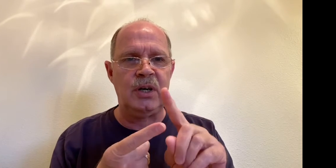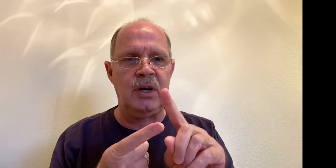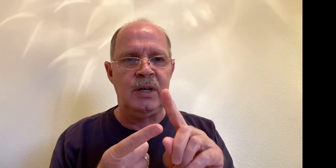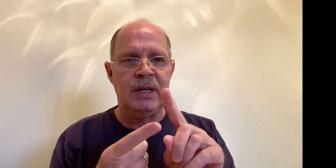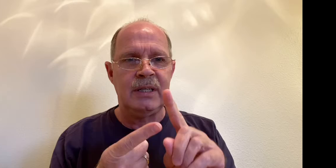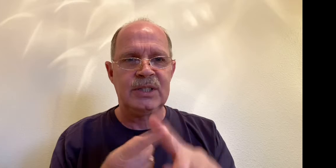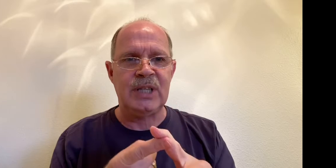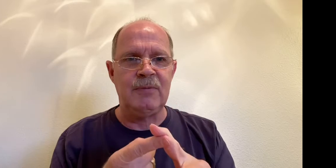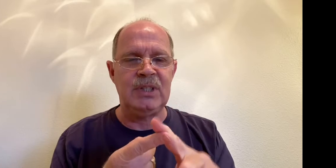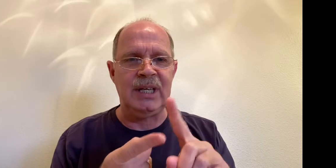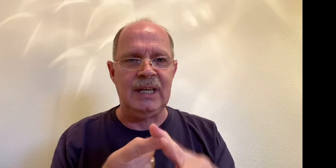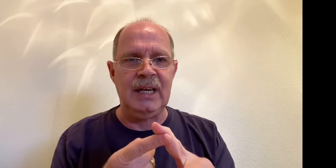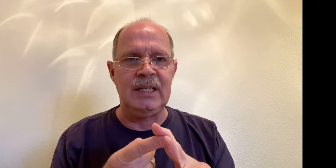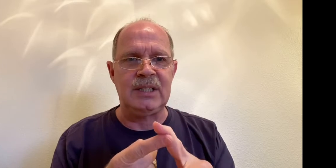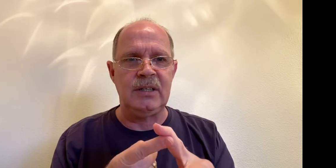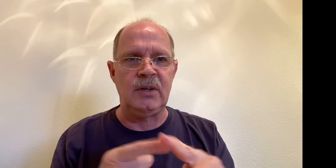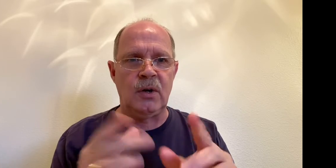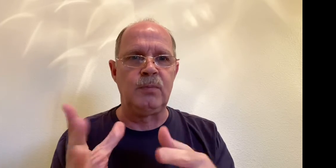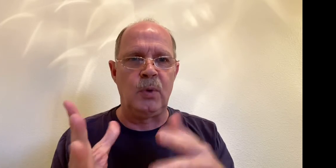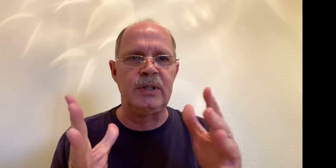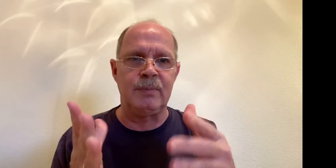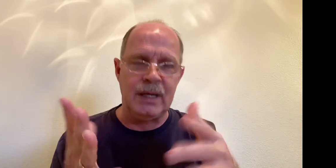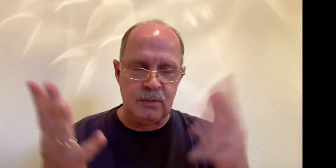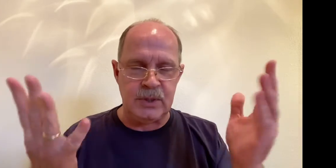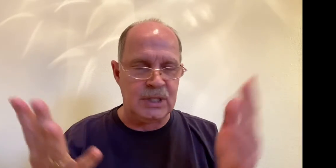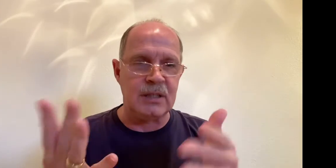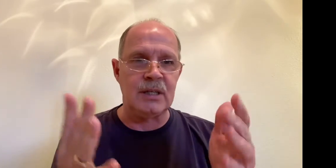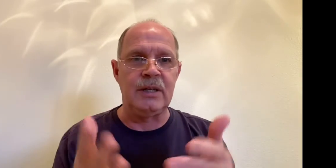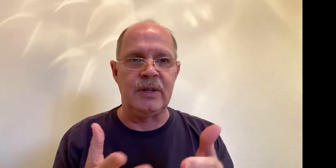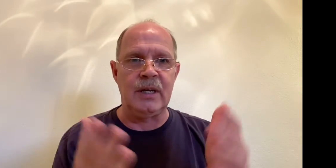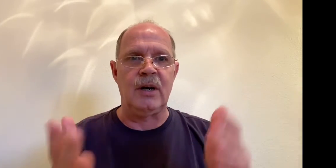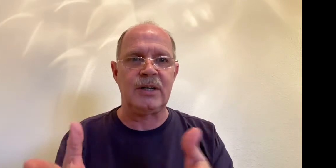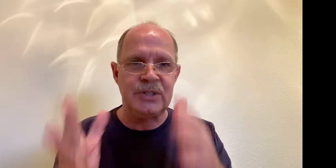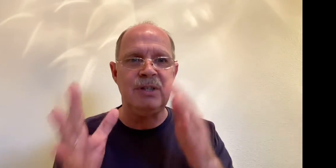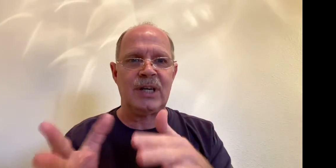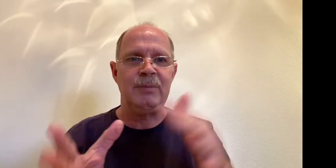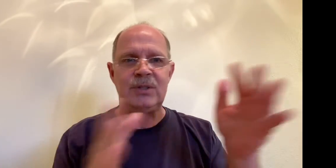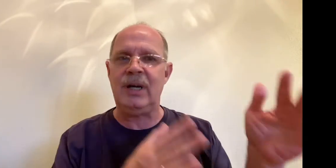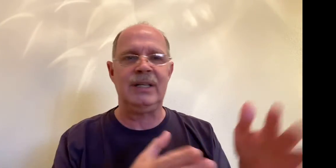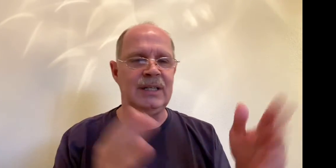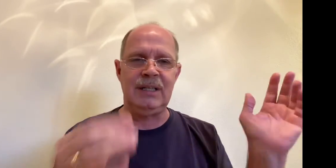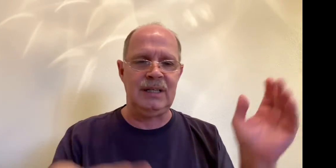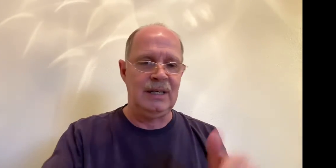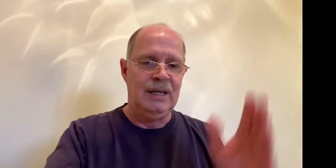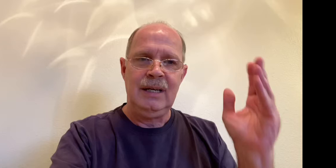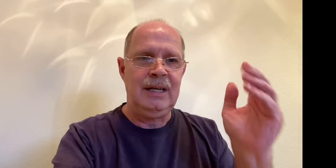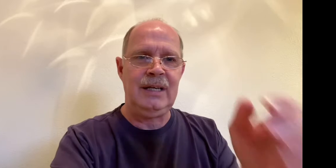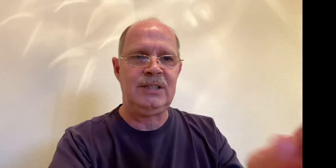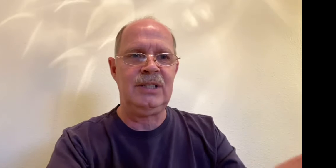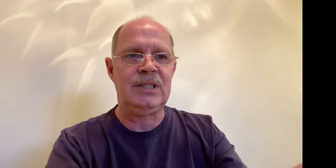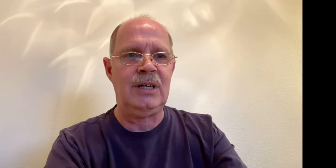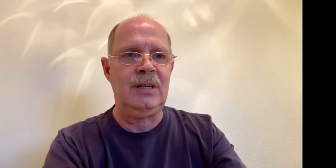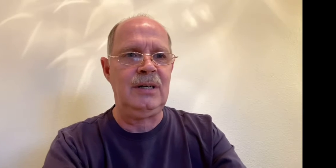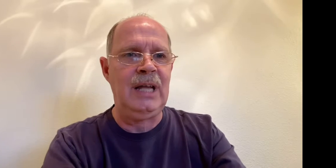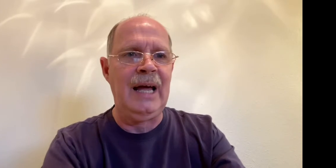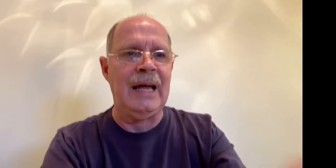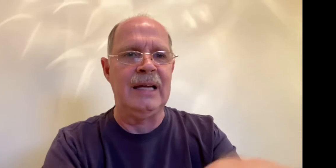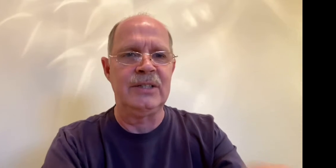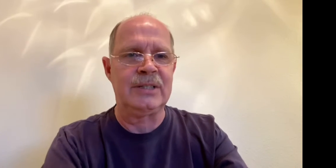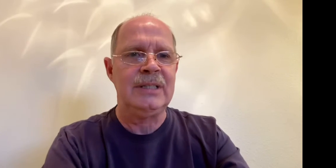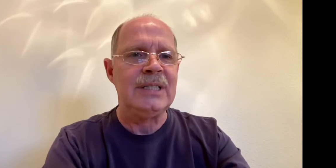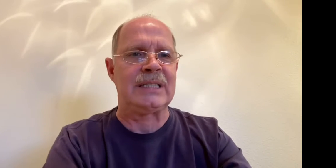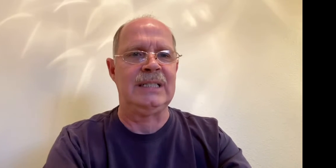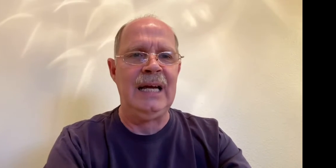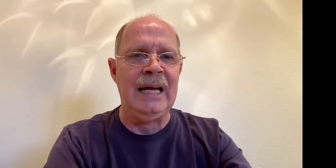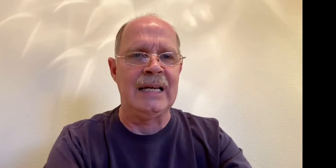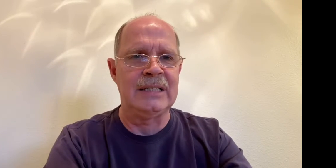to call 17 and 18-year-old boys men, which technically they are, because they're coming trying to get in. It's just all lies.